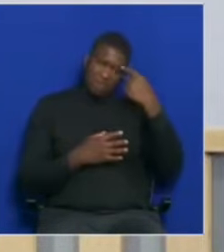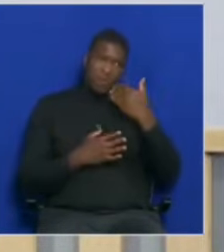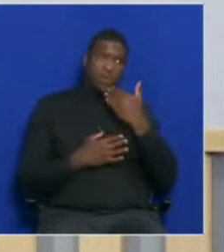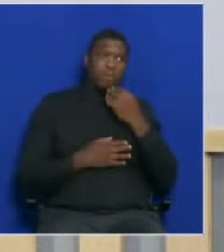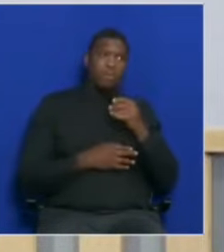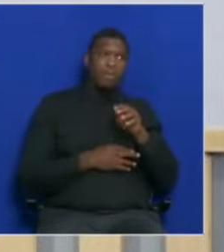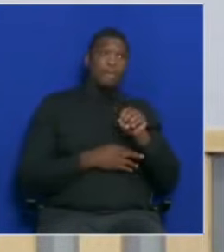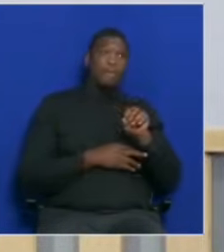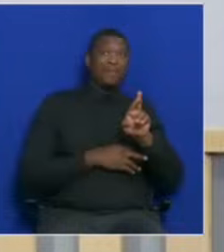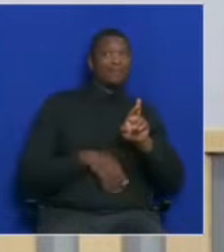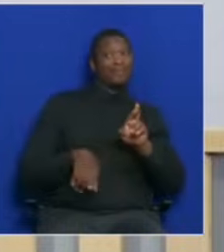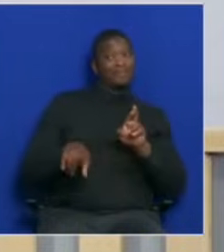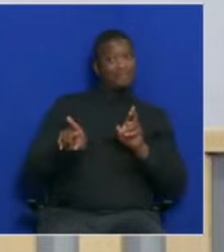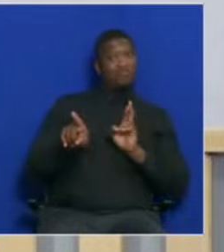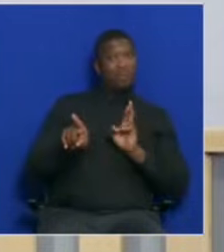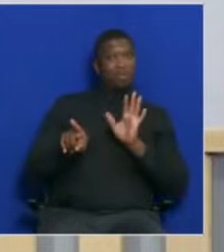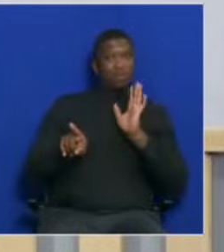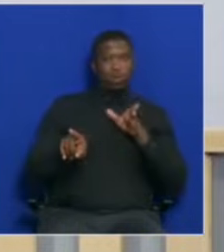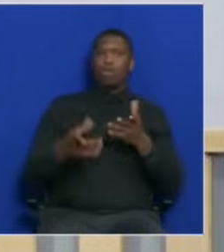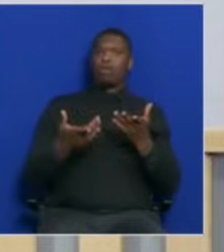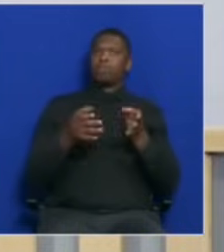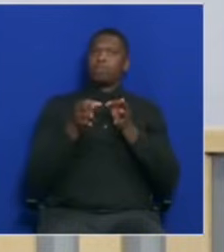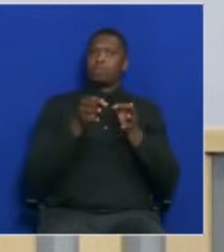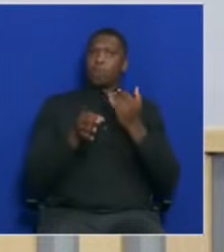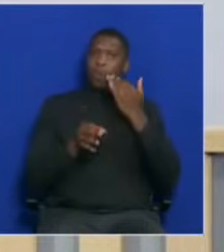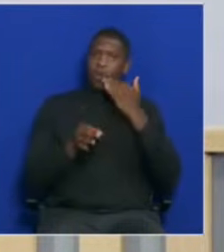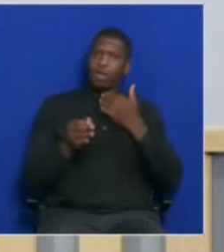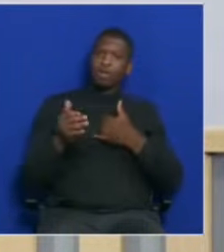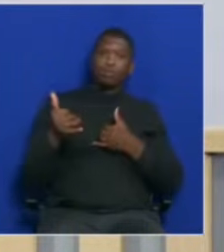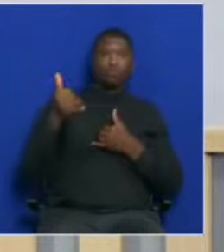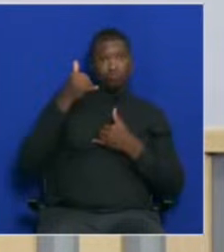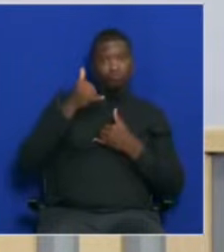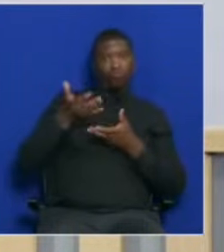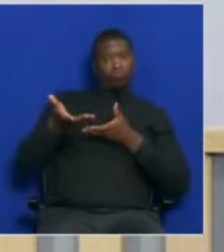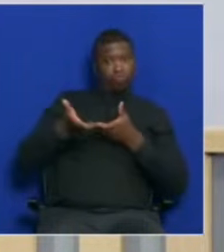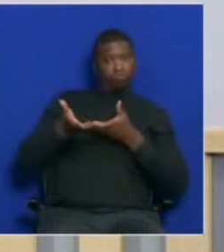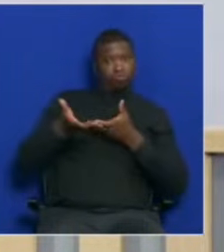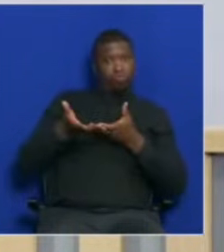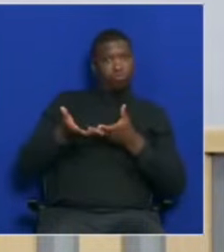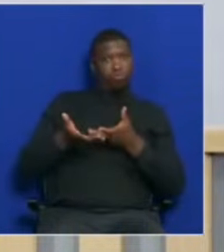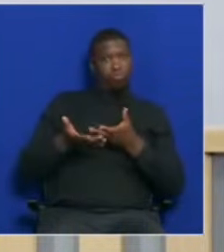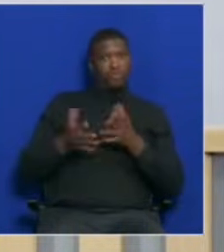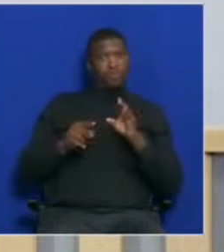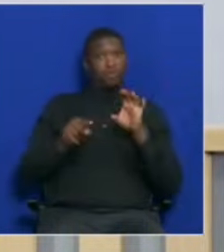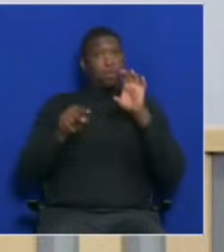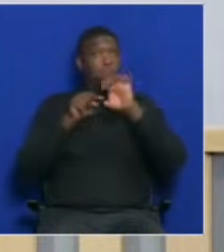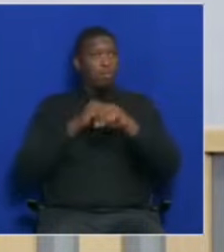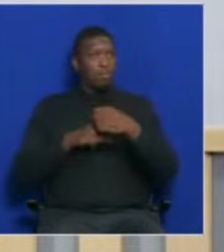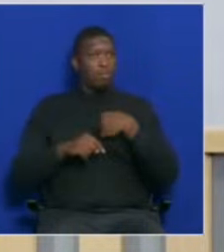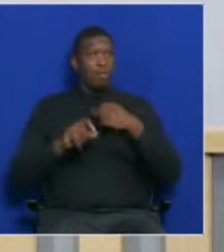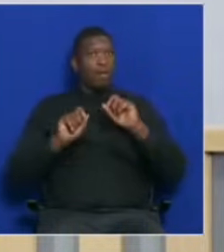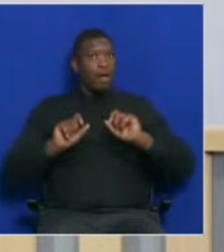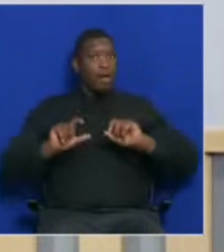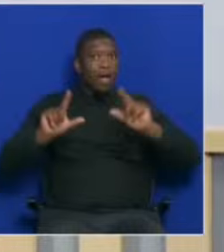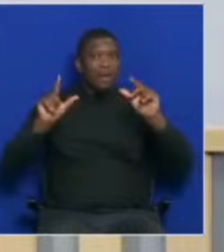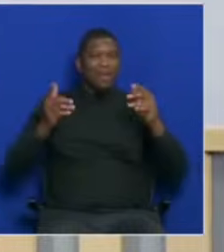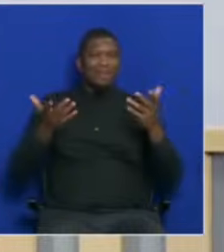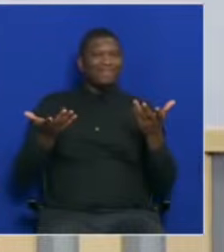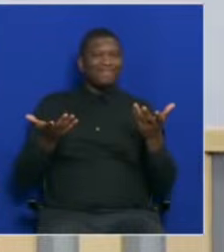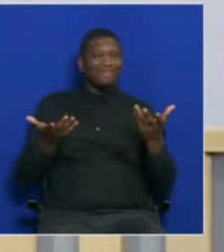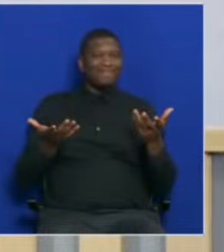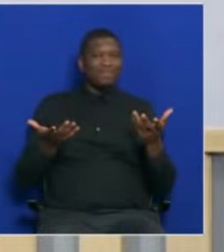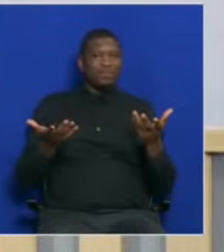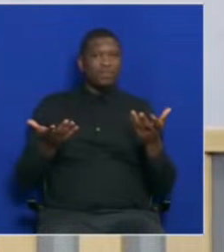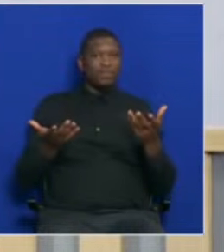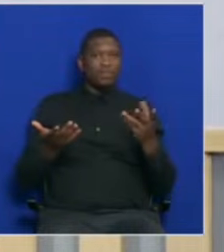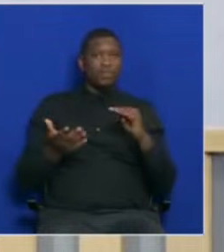to the fact that when he spoke to me, he realized that I wasn't aware of it. So I wasn't aware of